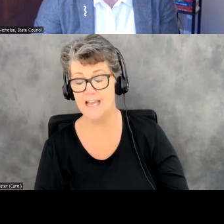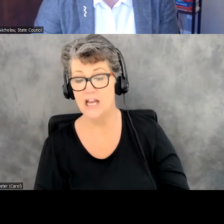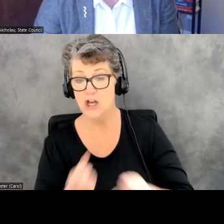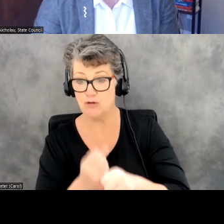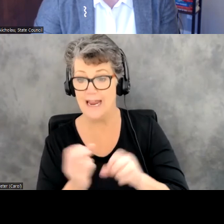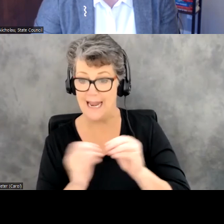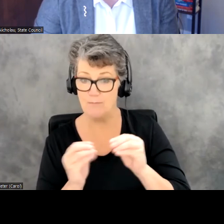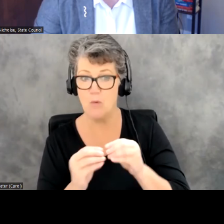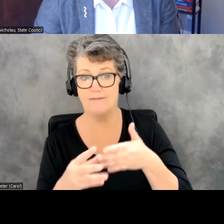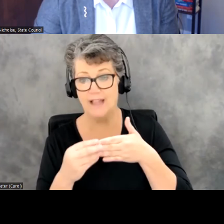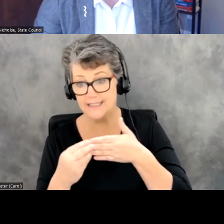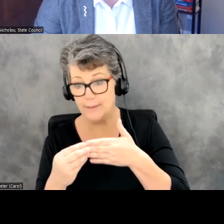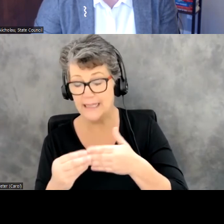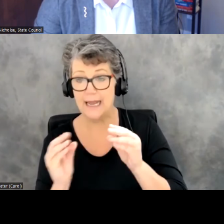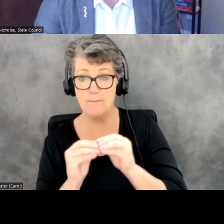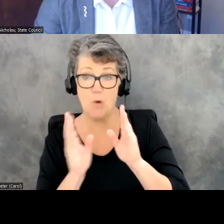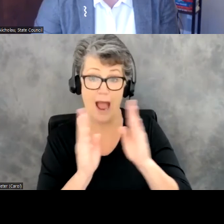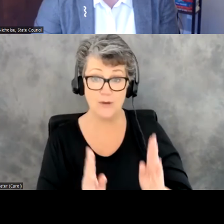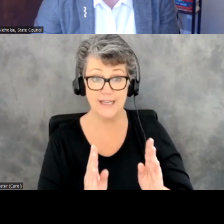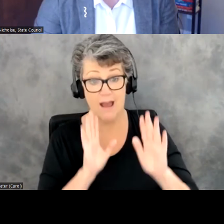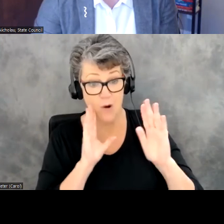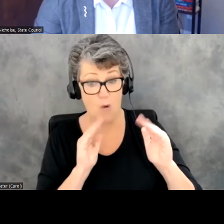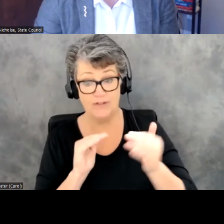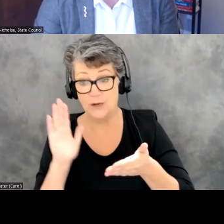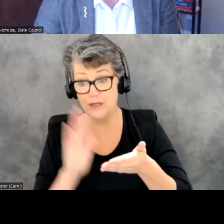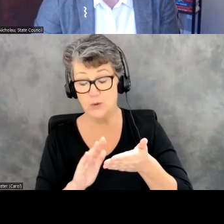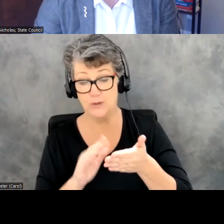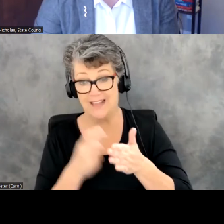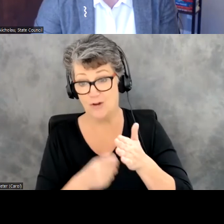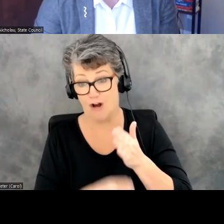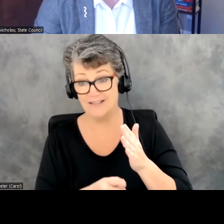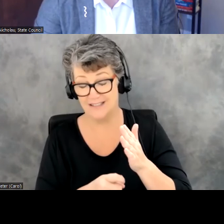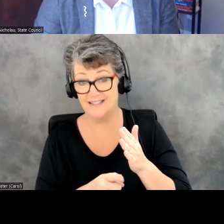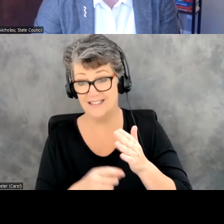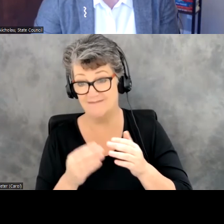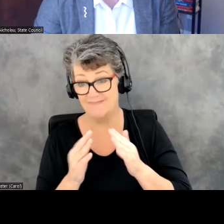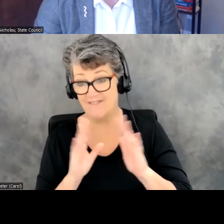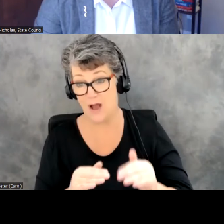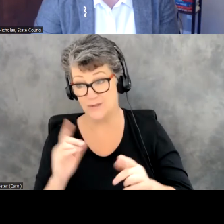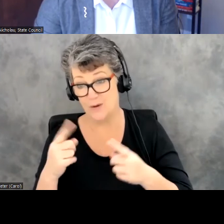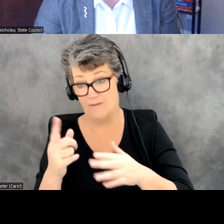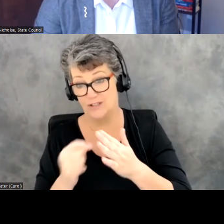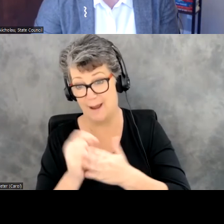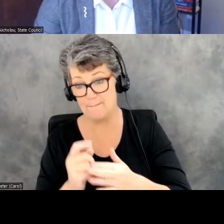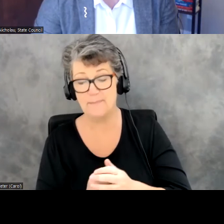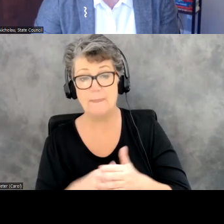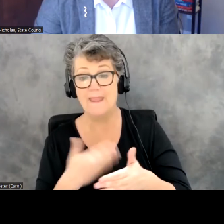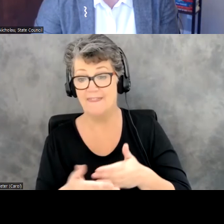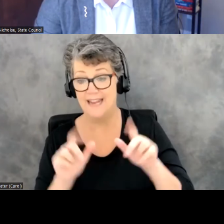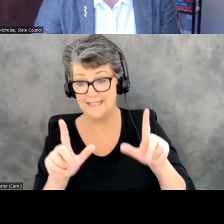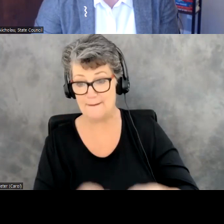more flexibility, more housing, and hopefully reducing the cost of housing over time. Next bill,